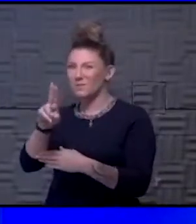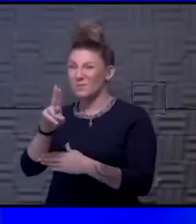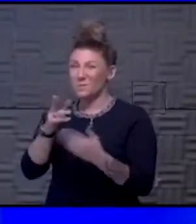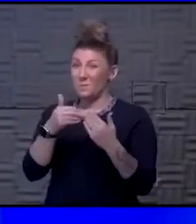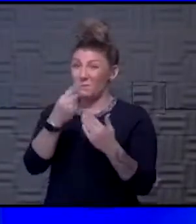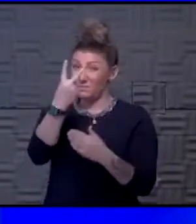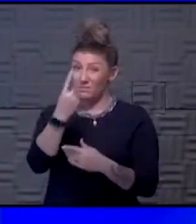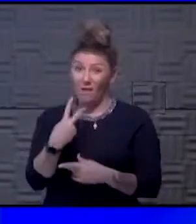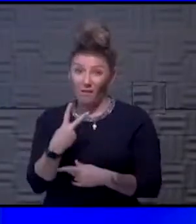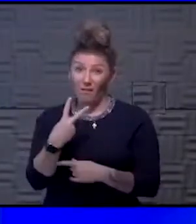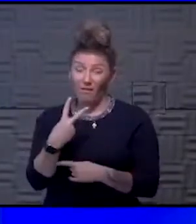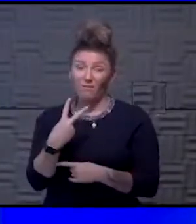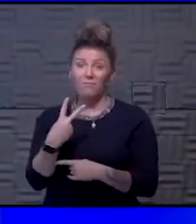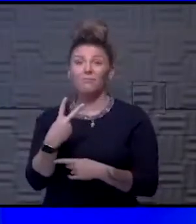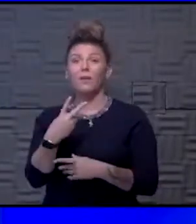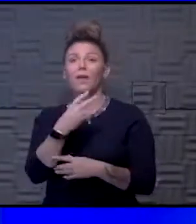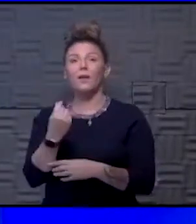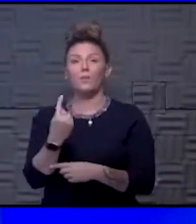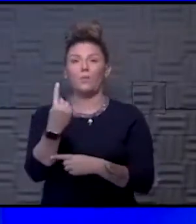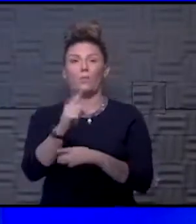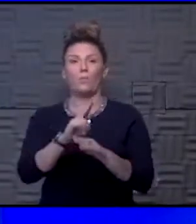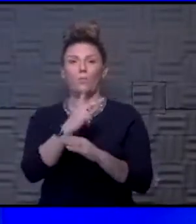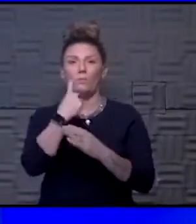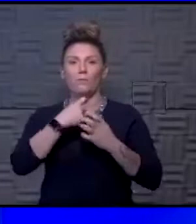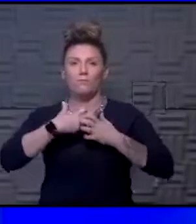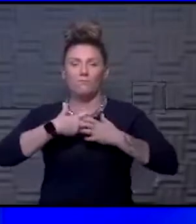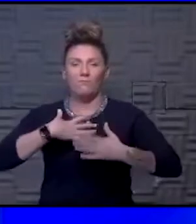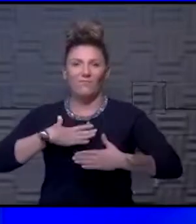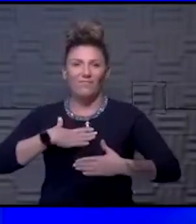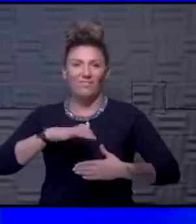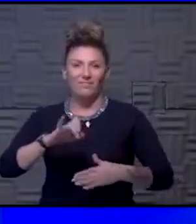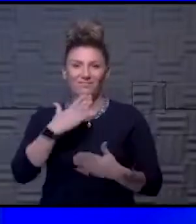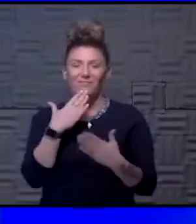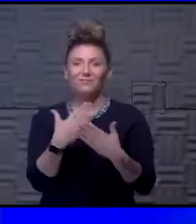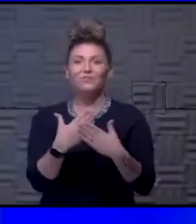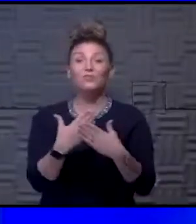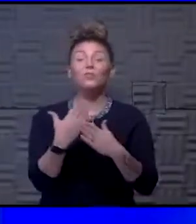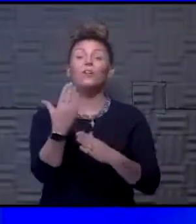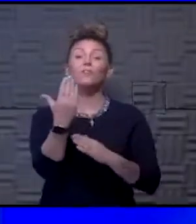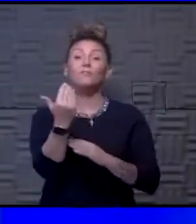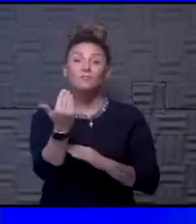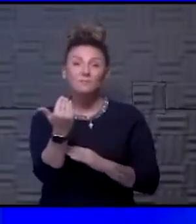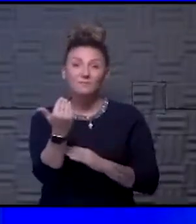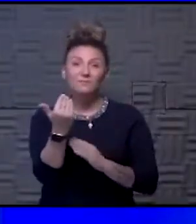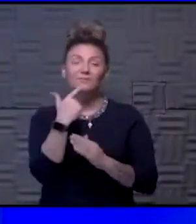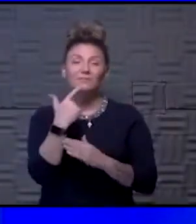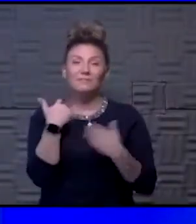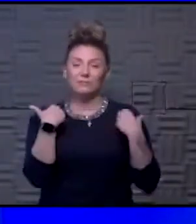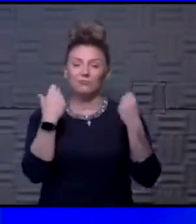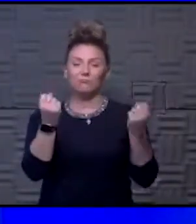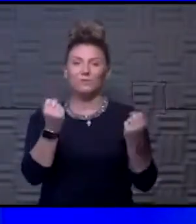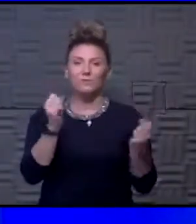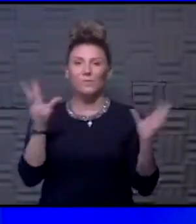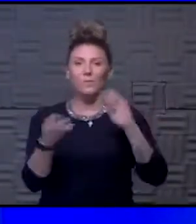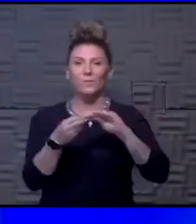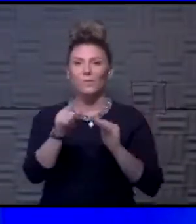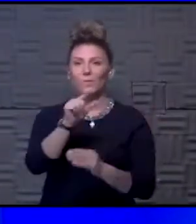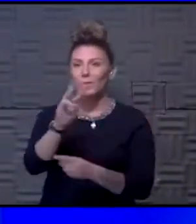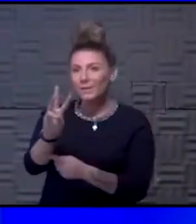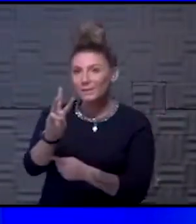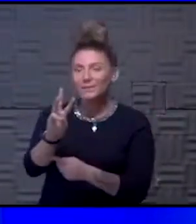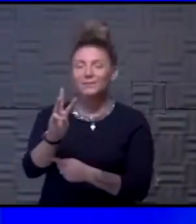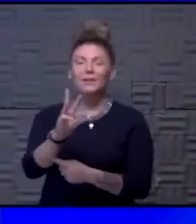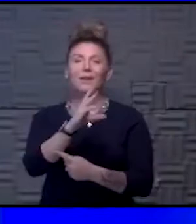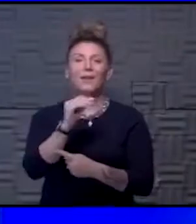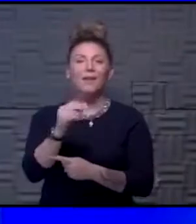ICU. And then, of course, 1 on the ventilator, so that's good. 15 recovering, so 26 total. Hays has 1 active and